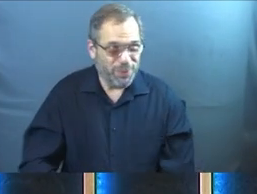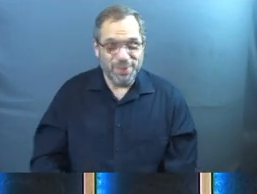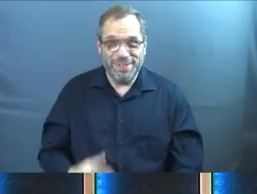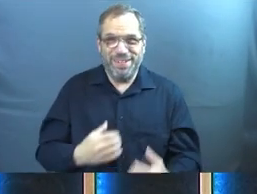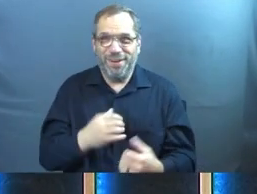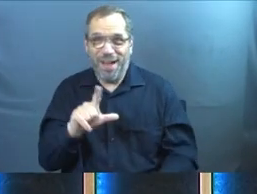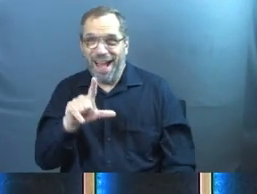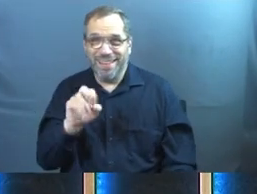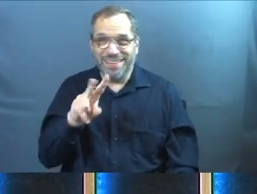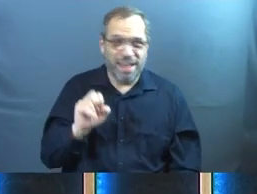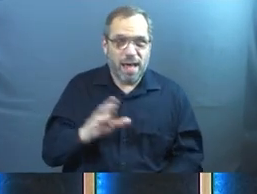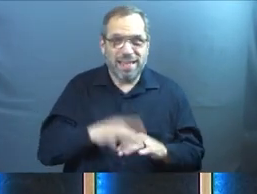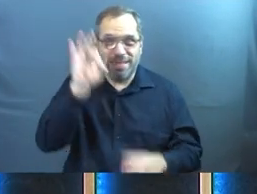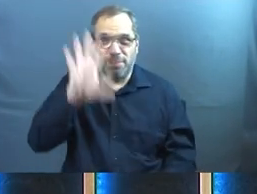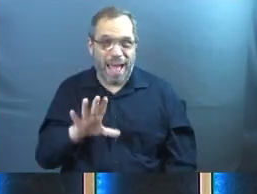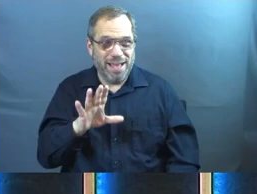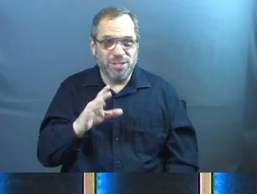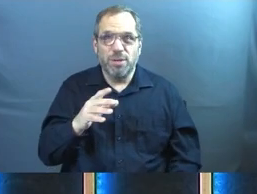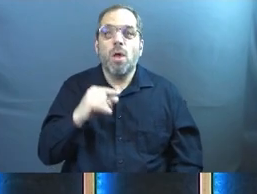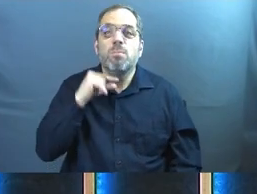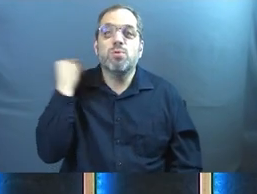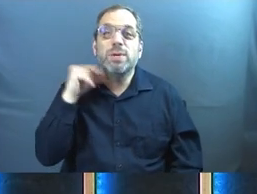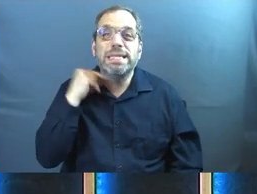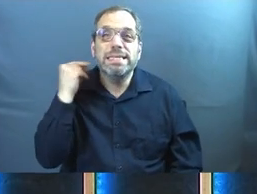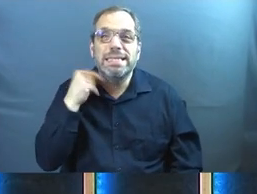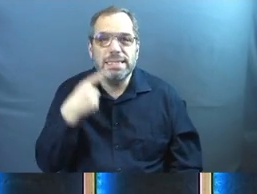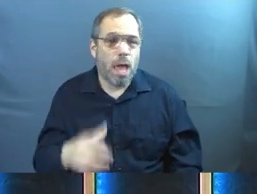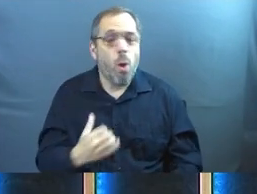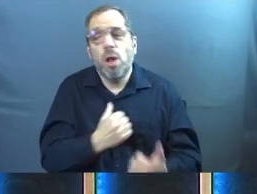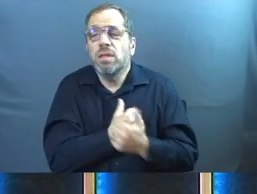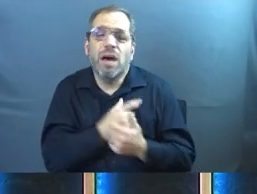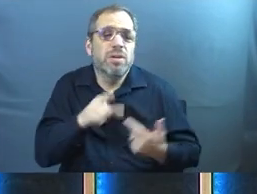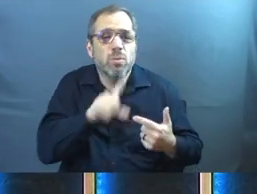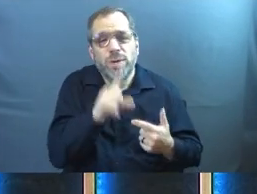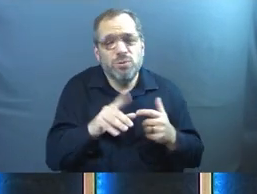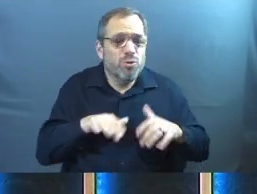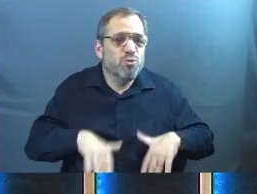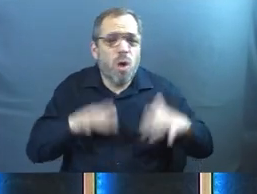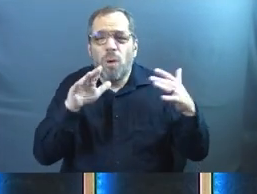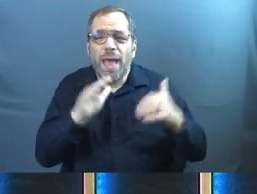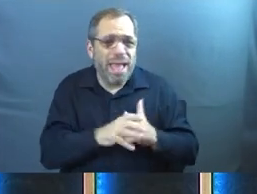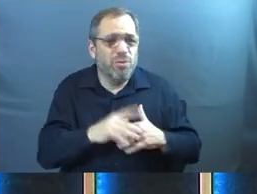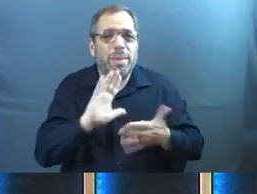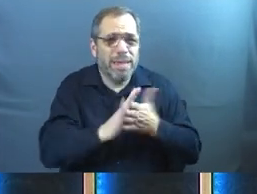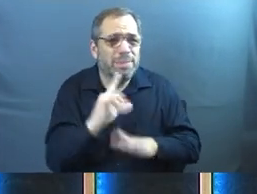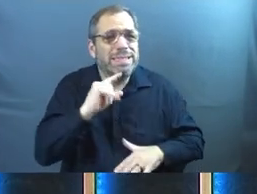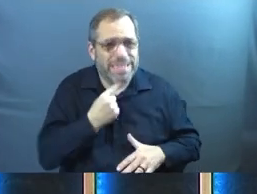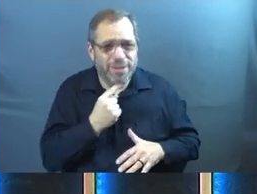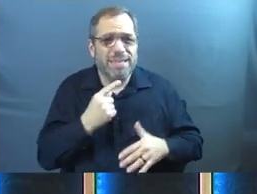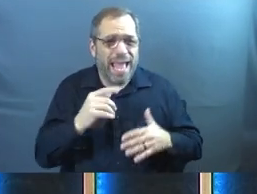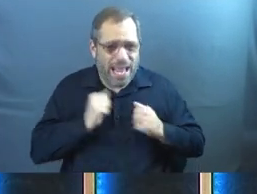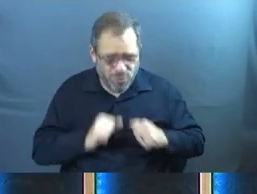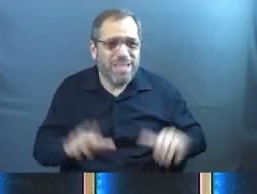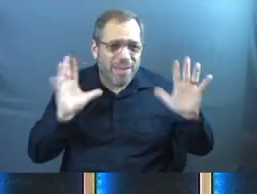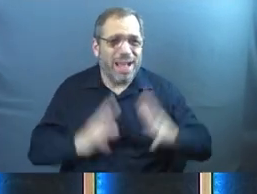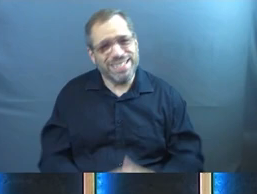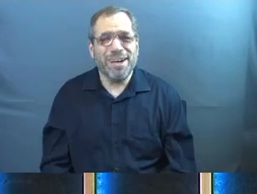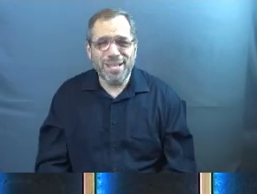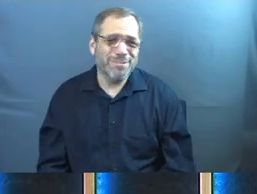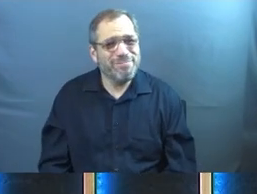like what love is, and like the pastors and the priests sometimes tell us, well, love is when you really grow up and you get very serious and you get very